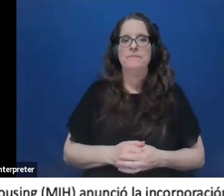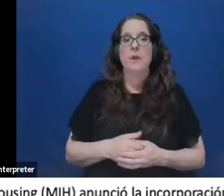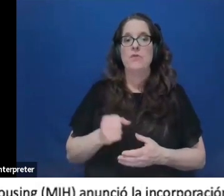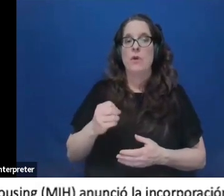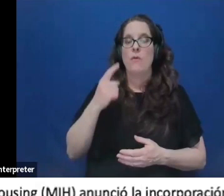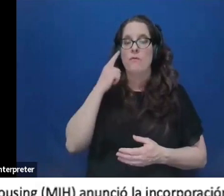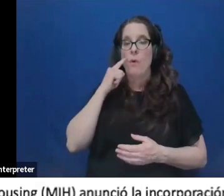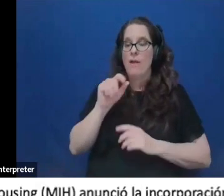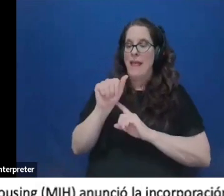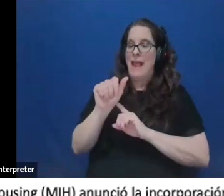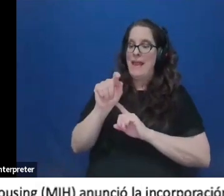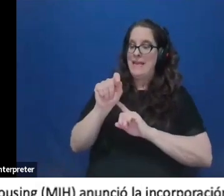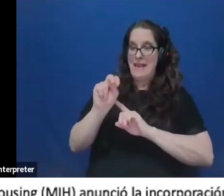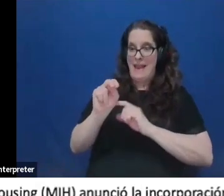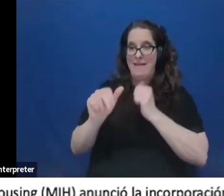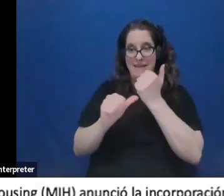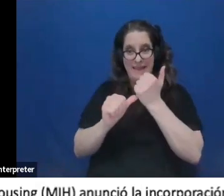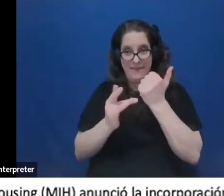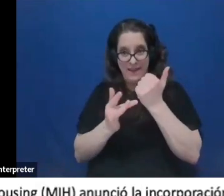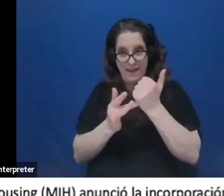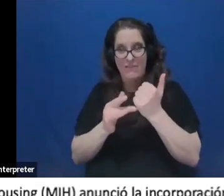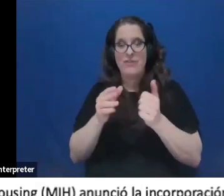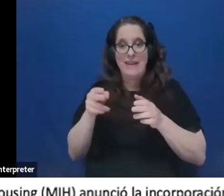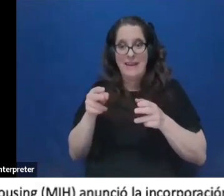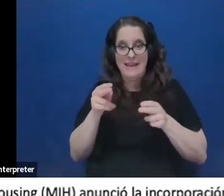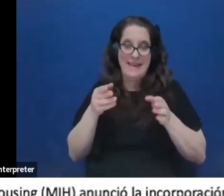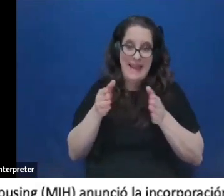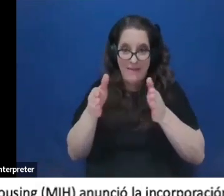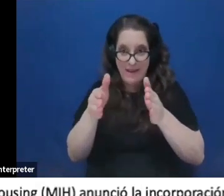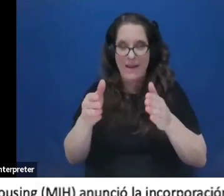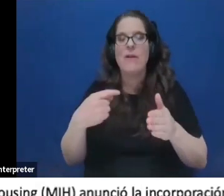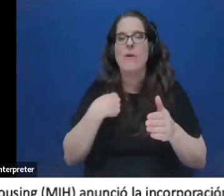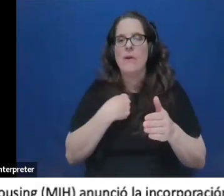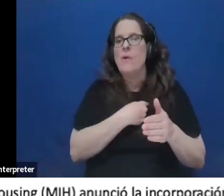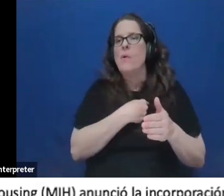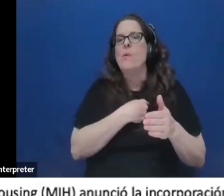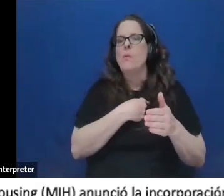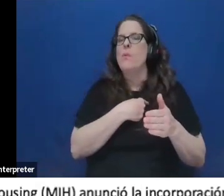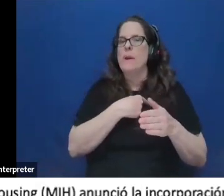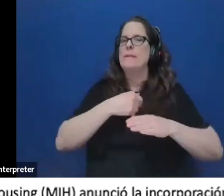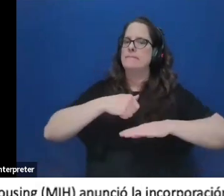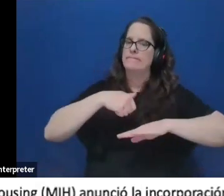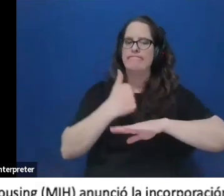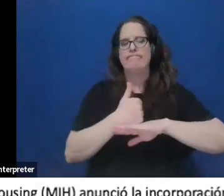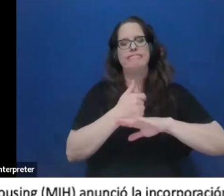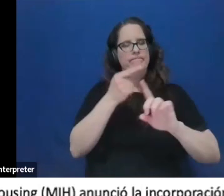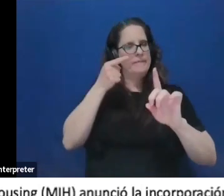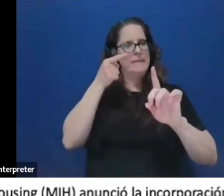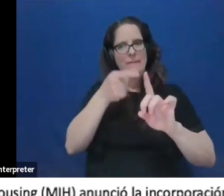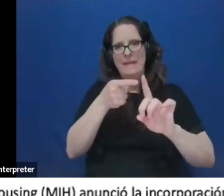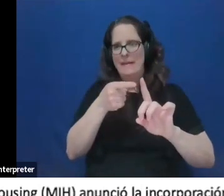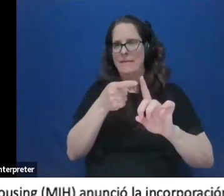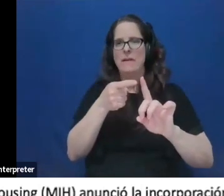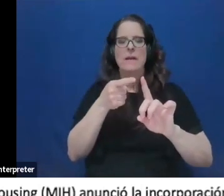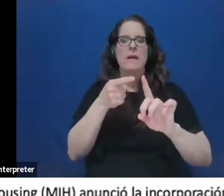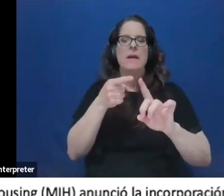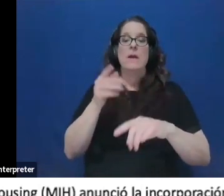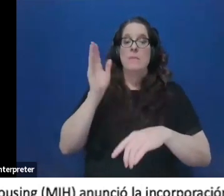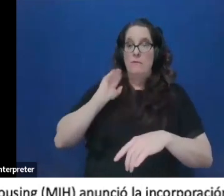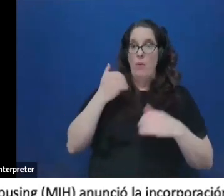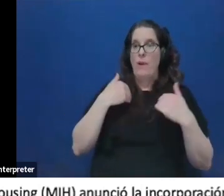the same way we went about the clearinghouse, but it made it very specific about it being assistive